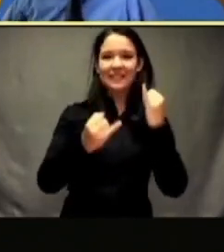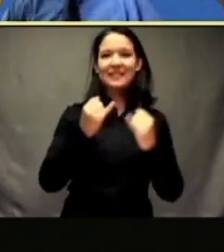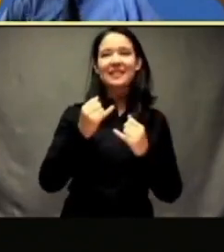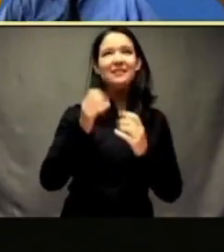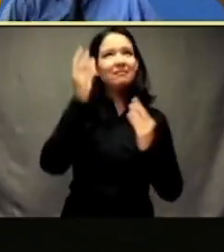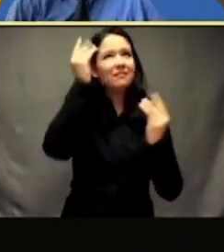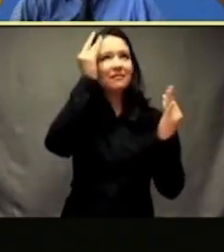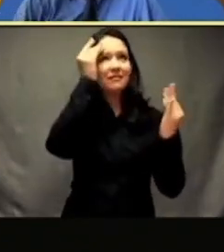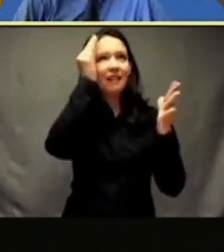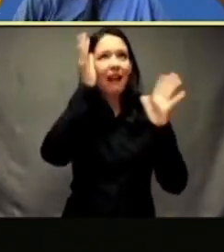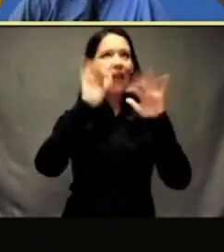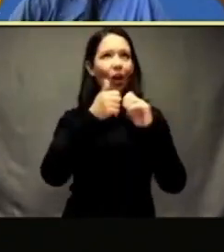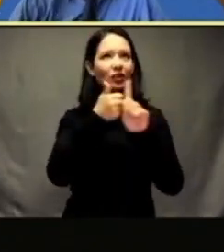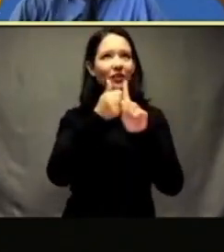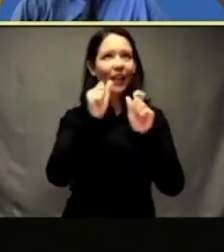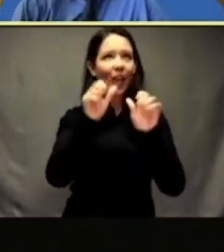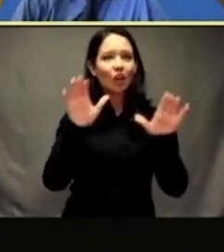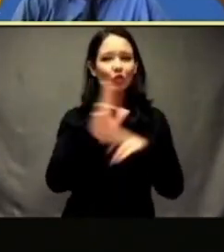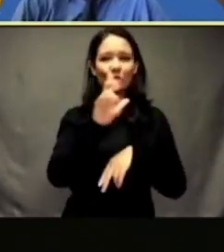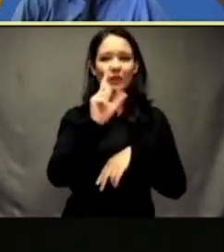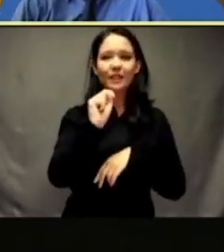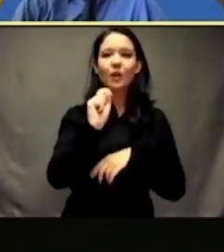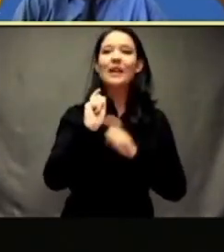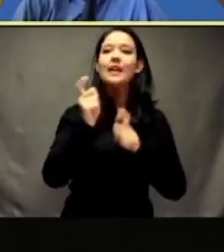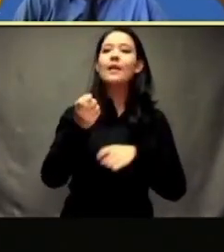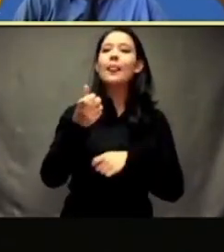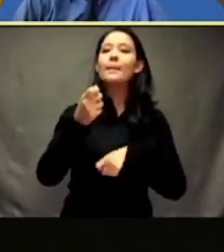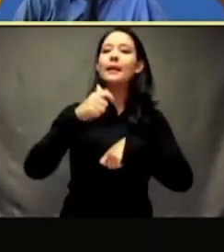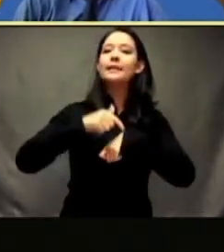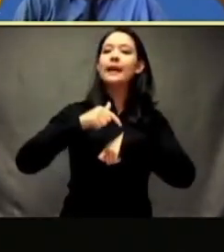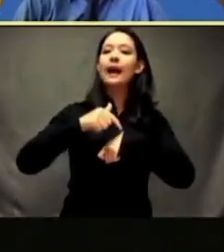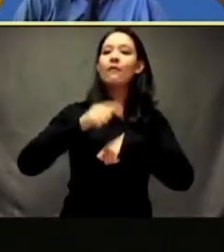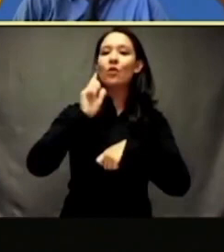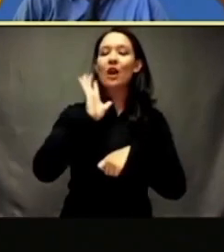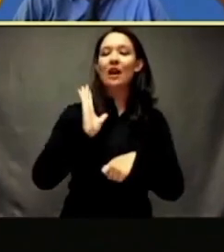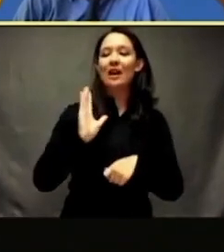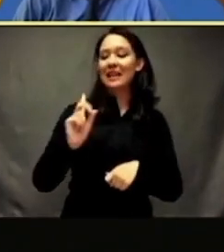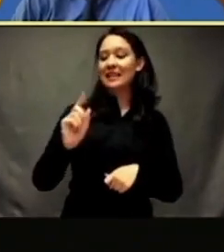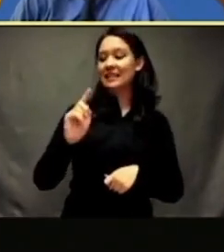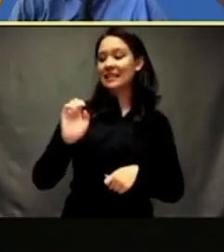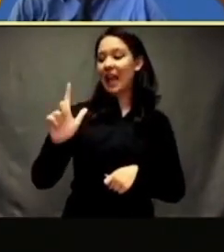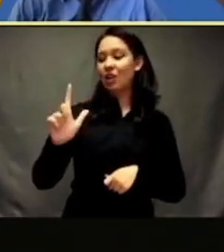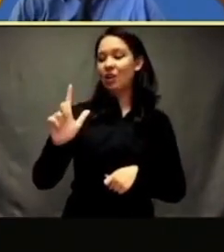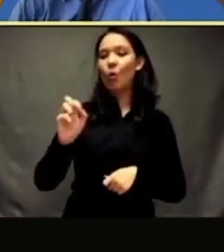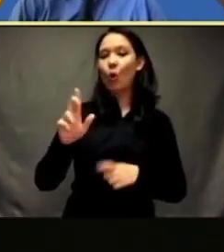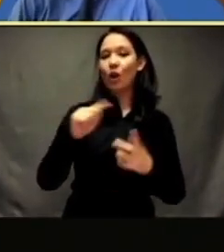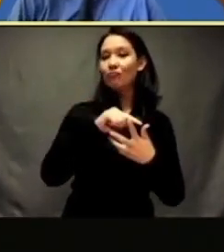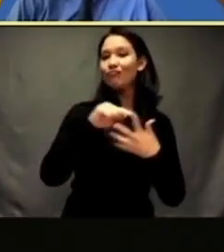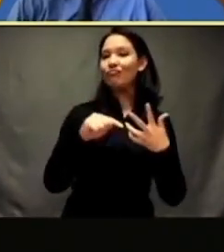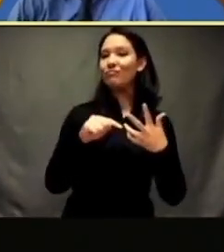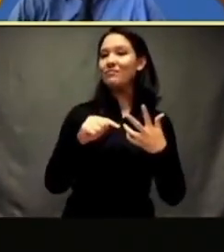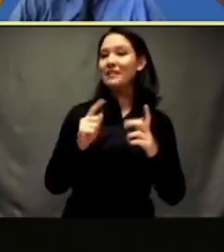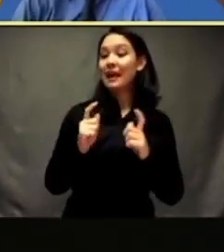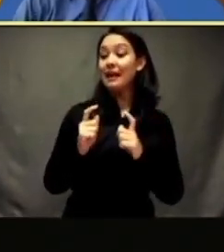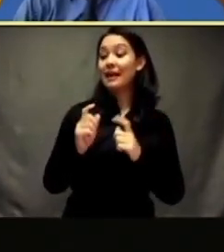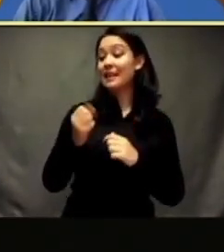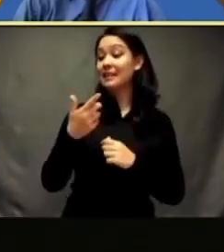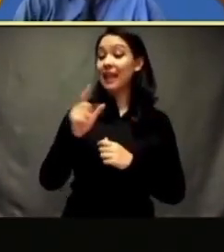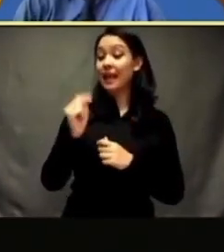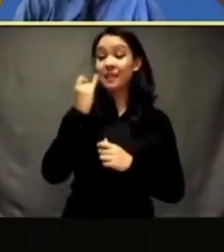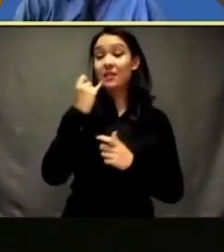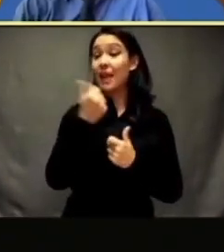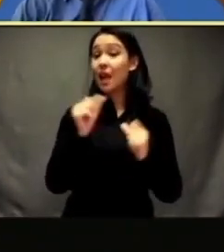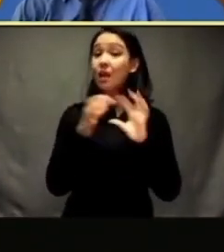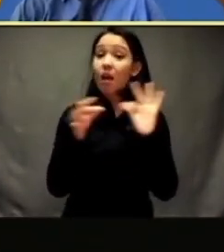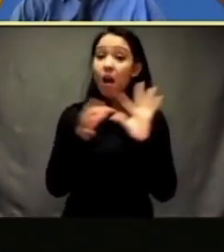head about how to use this. I want to give a little bit of time for our Daniel or a spotlight guest to, if you have any comments or